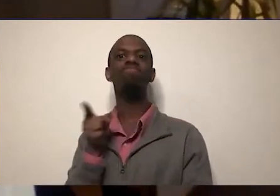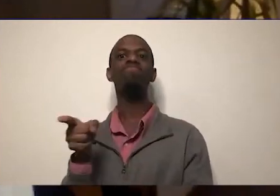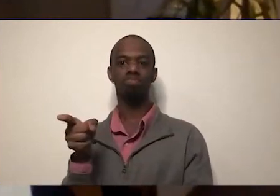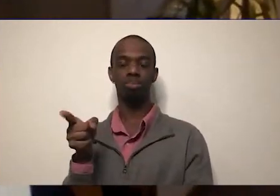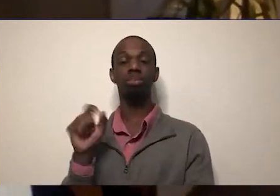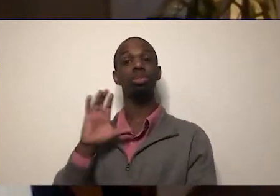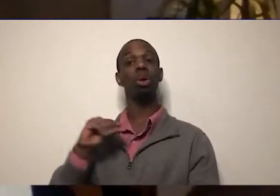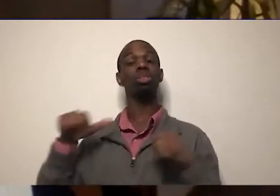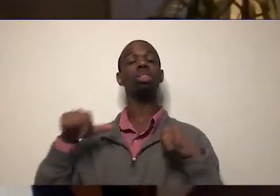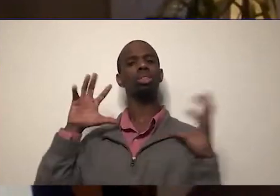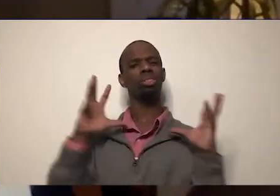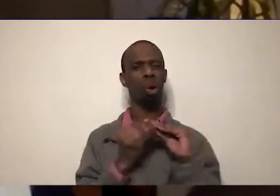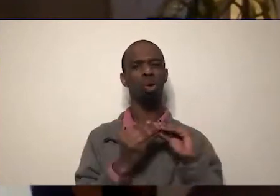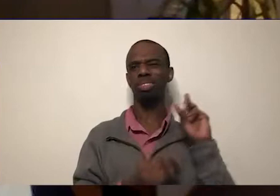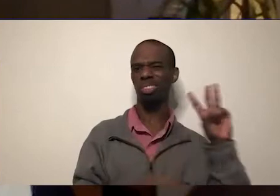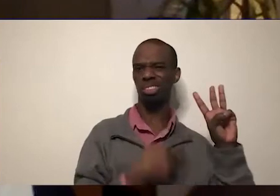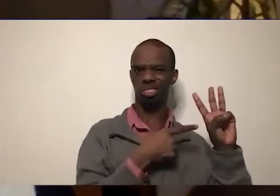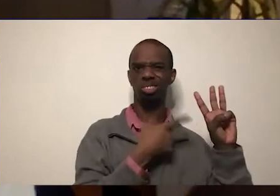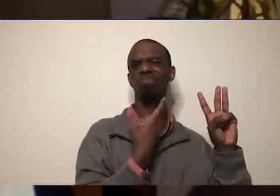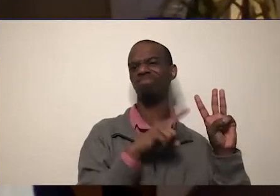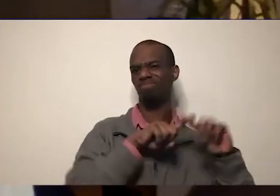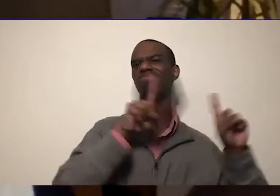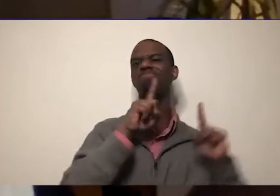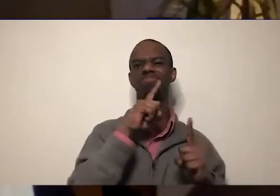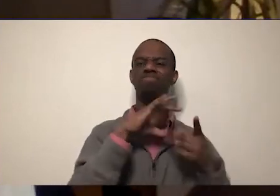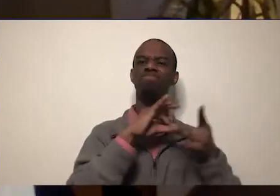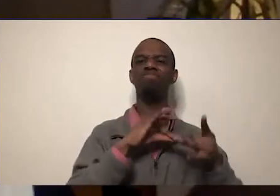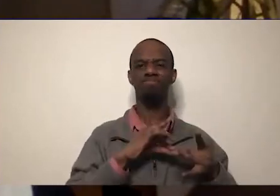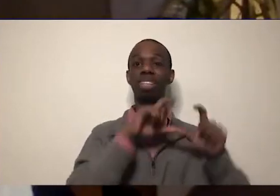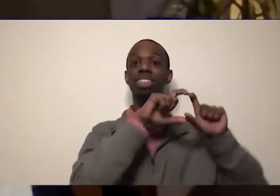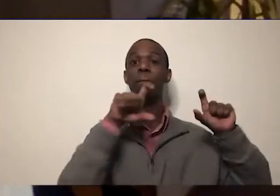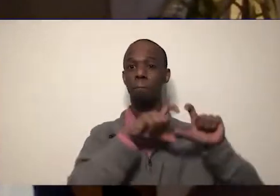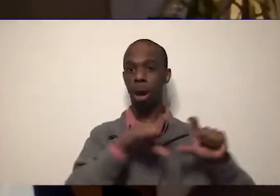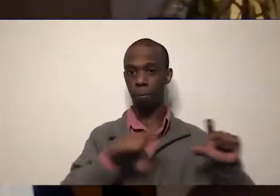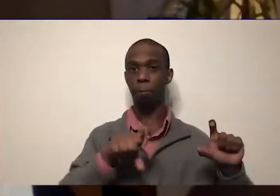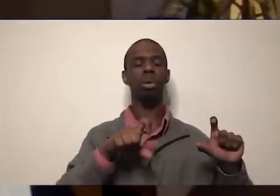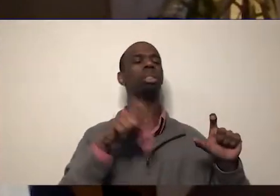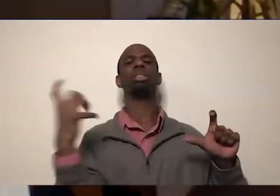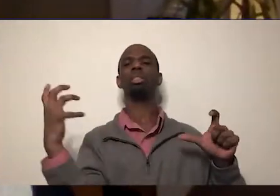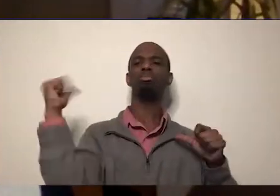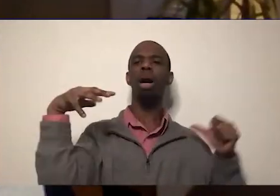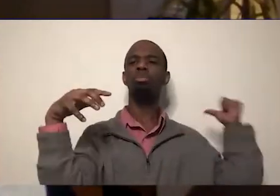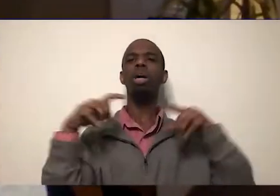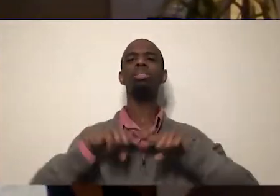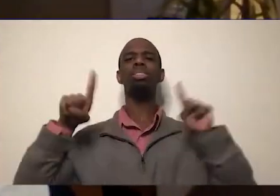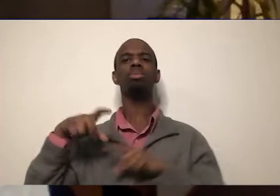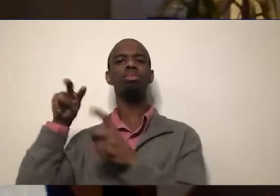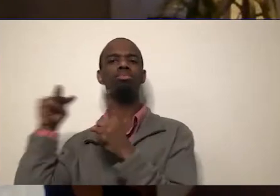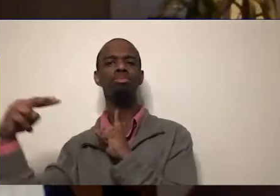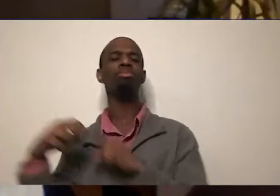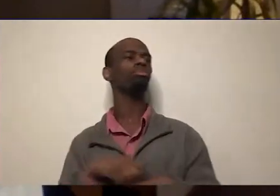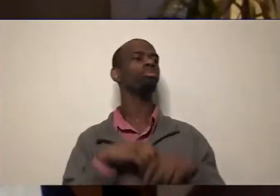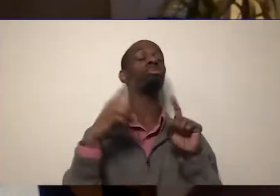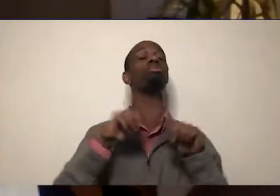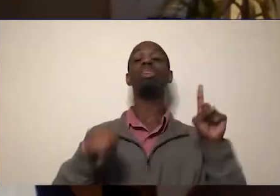points and perspectives into Tomás's work, as well as expand on the connections between his work